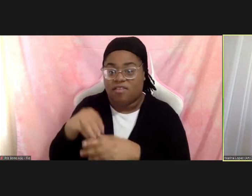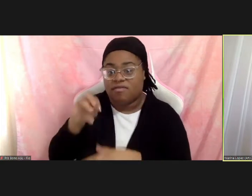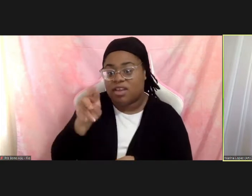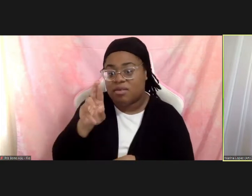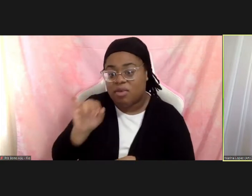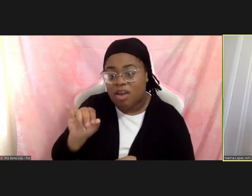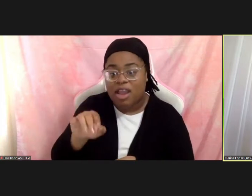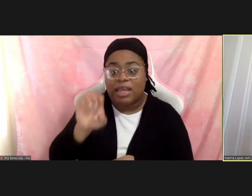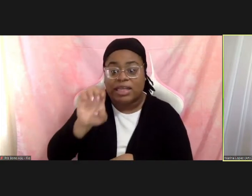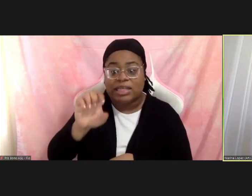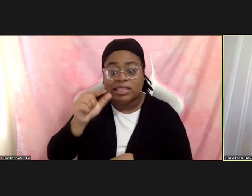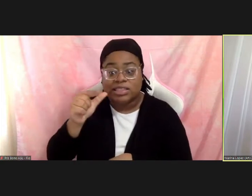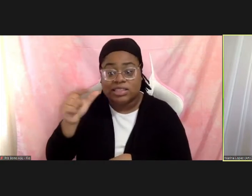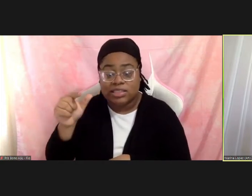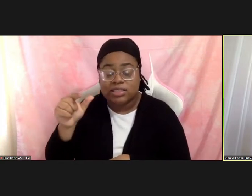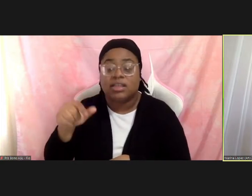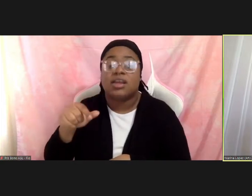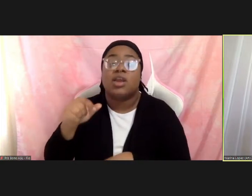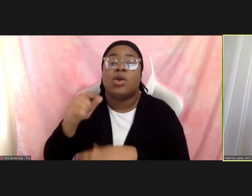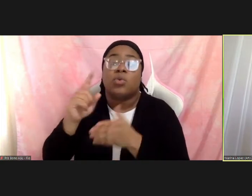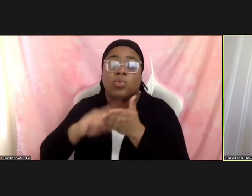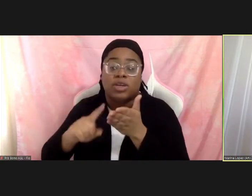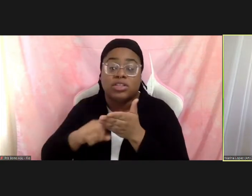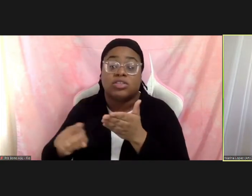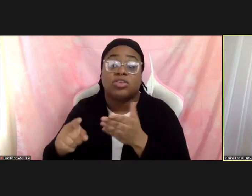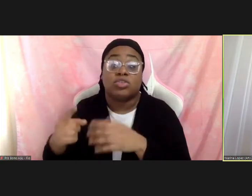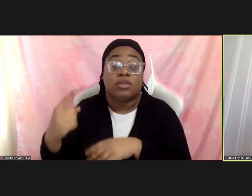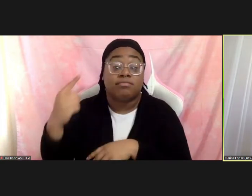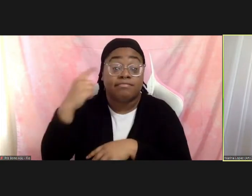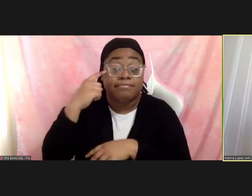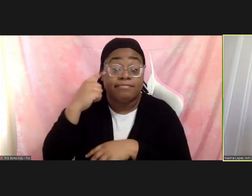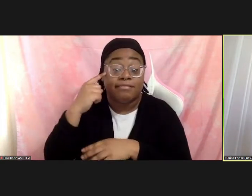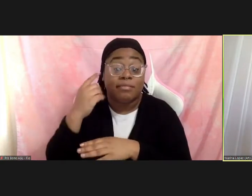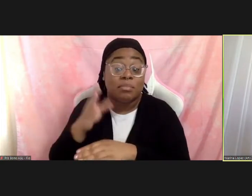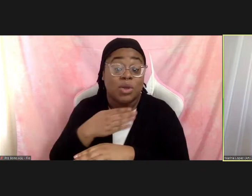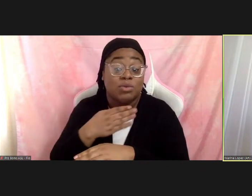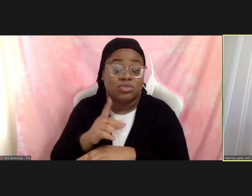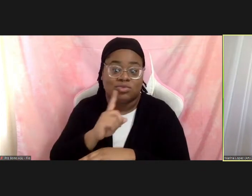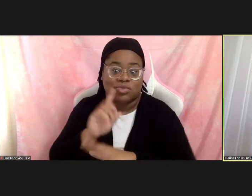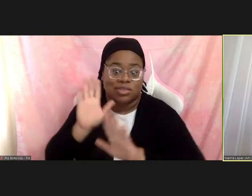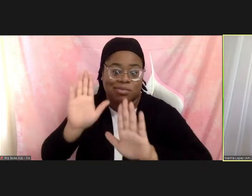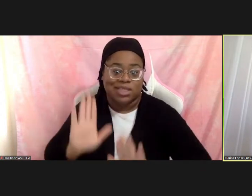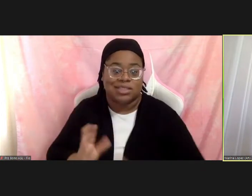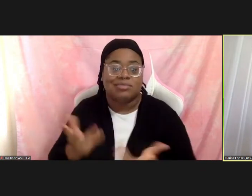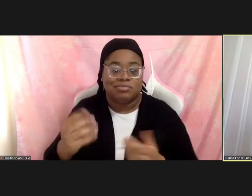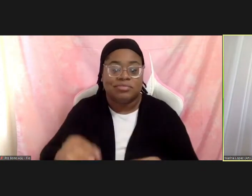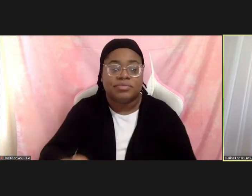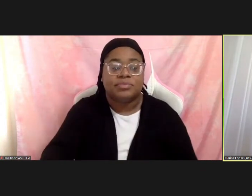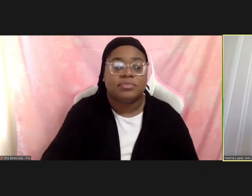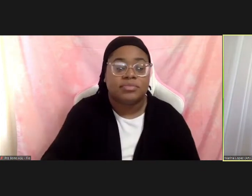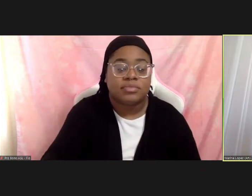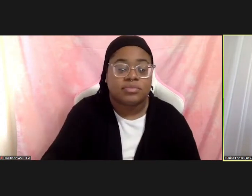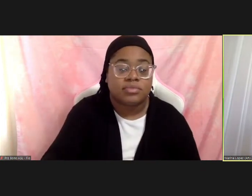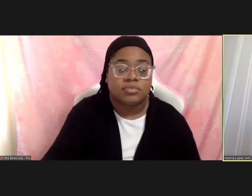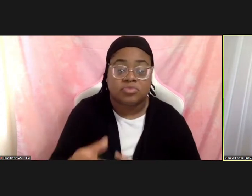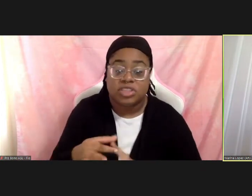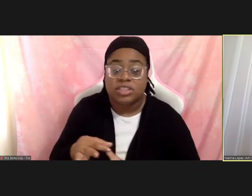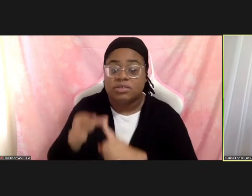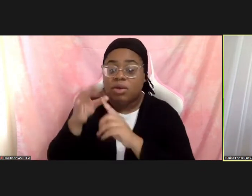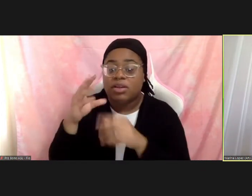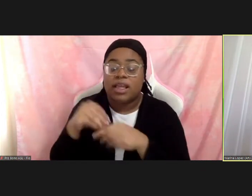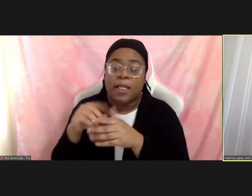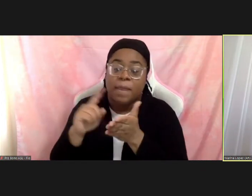EEG research of music in the brain. It's amazing. She specializes in